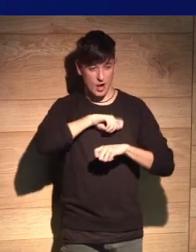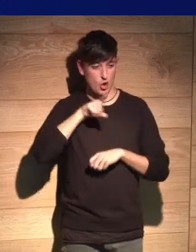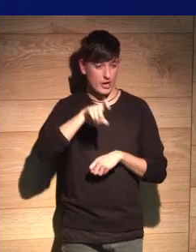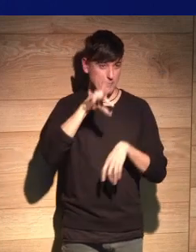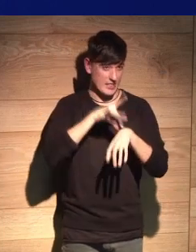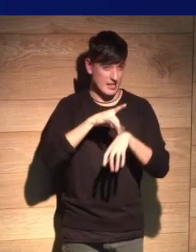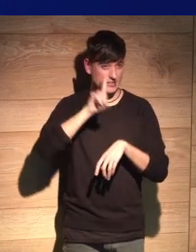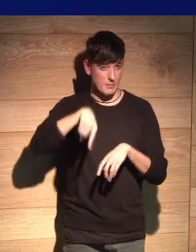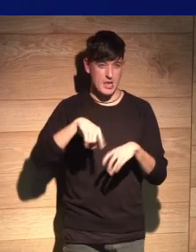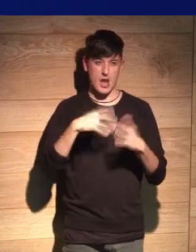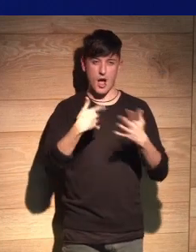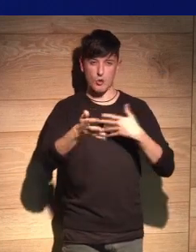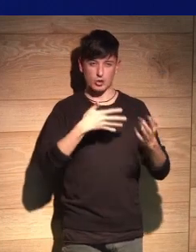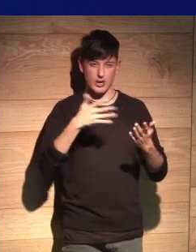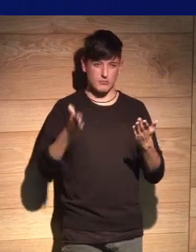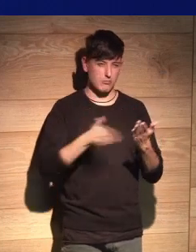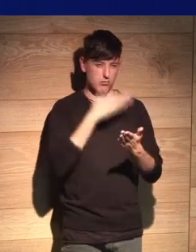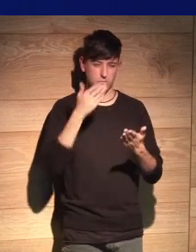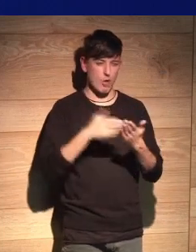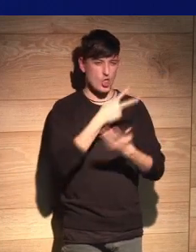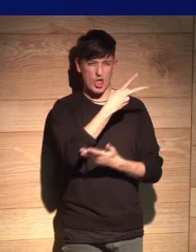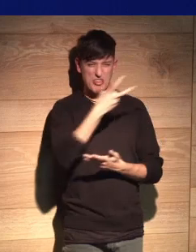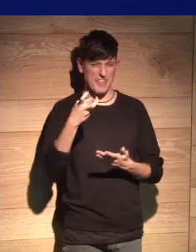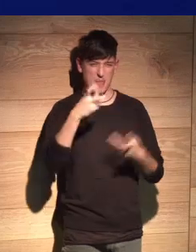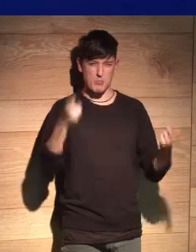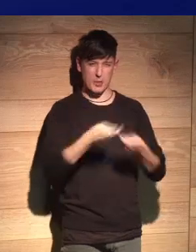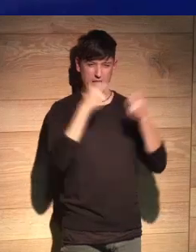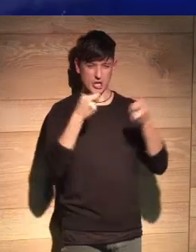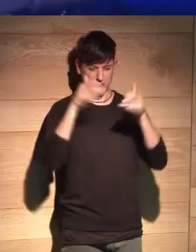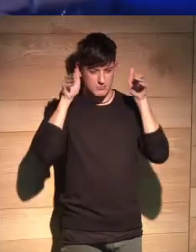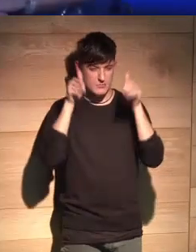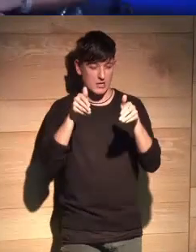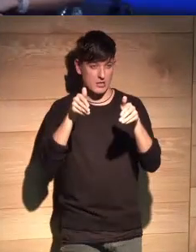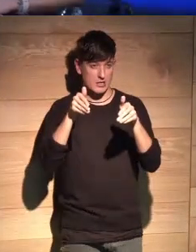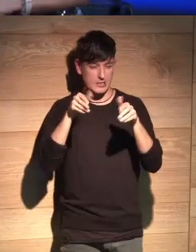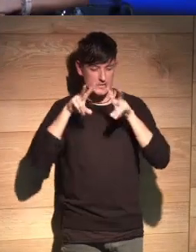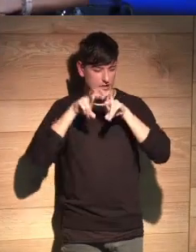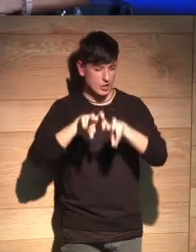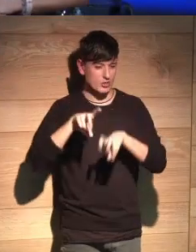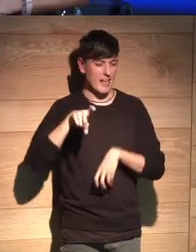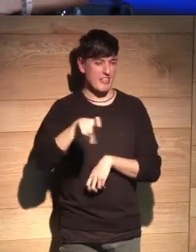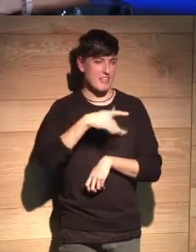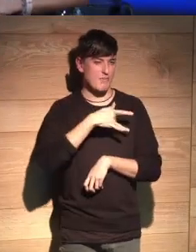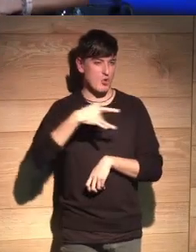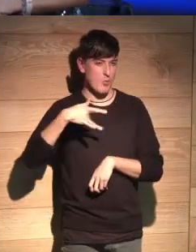Oncology. She is author of more than 200 papers, mainly focused on cancer research, lung